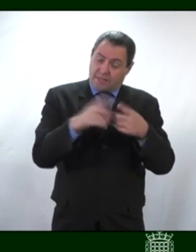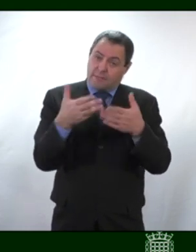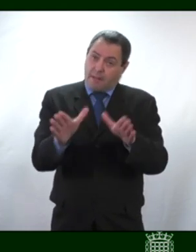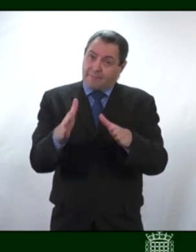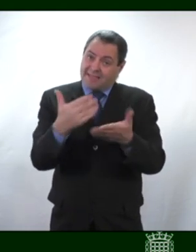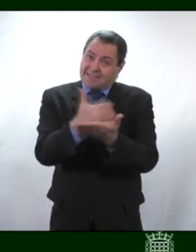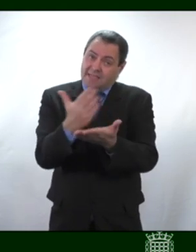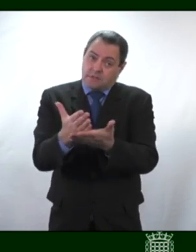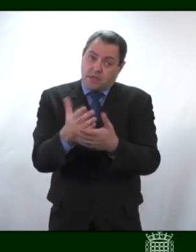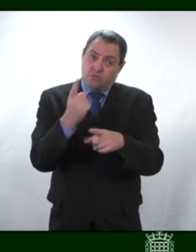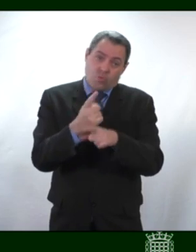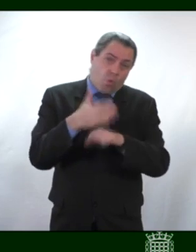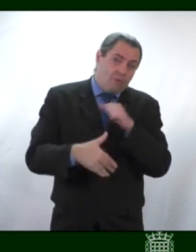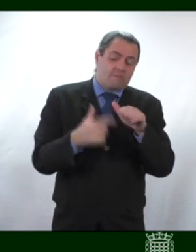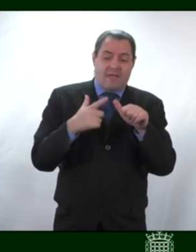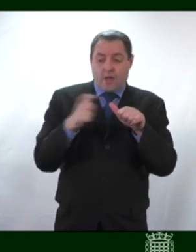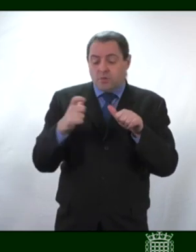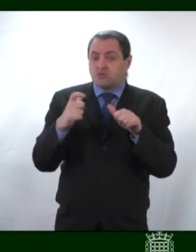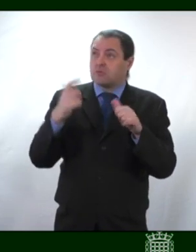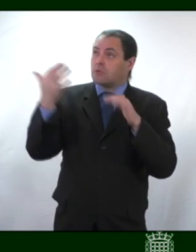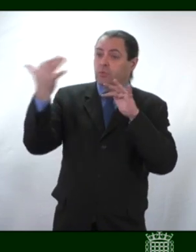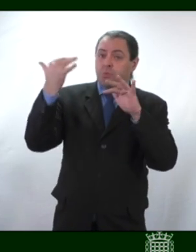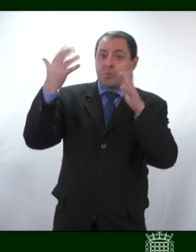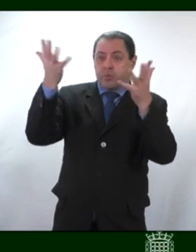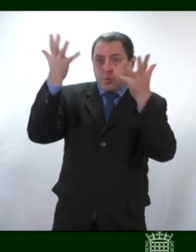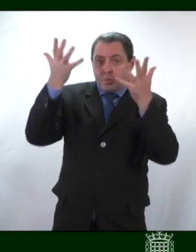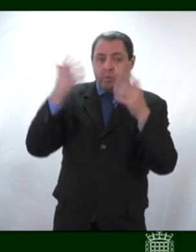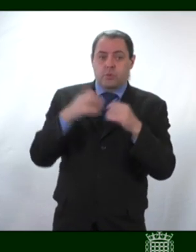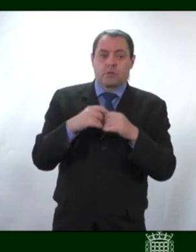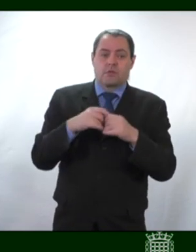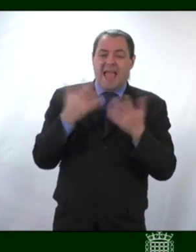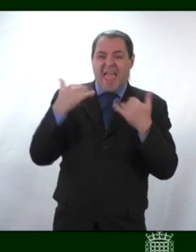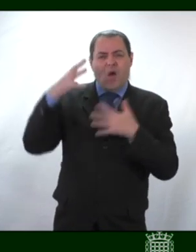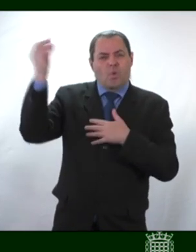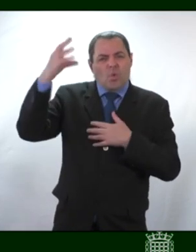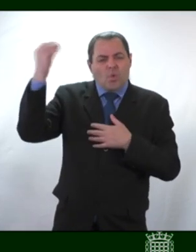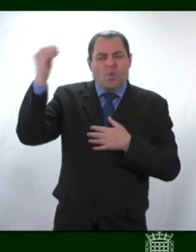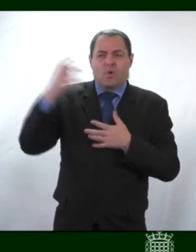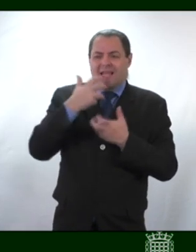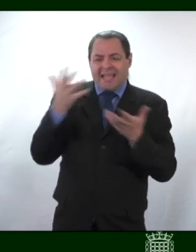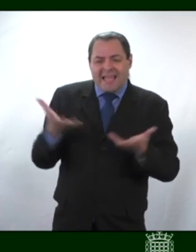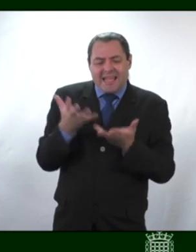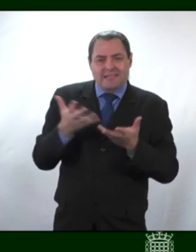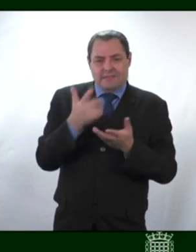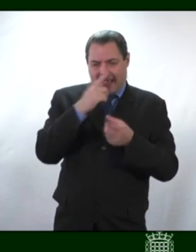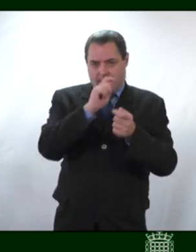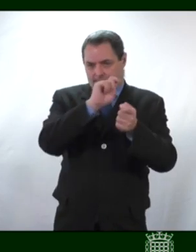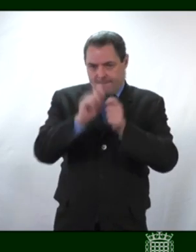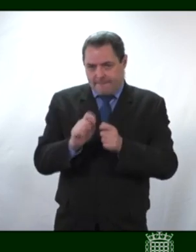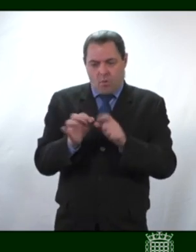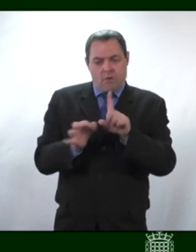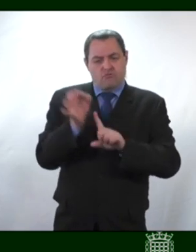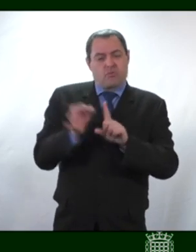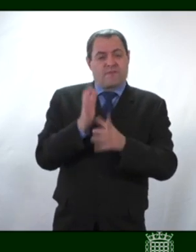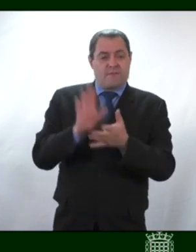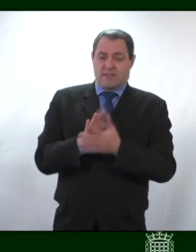how air conditioning systems, ventilation systems, heating systems, air extraction systems can be adapted or improved so